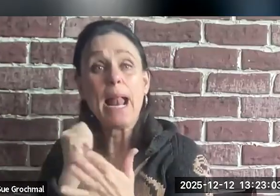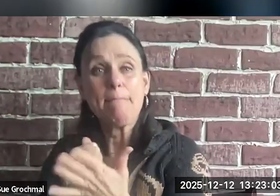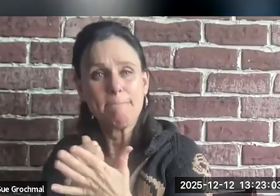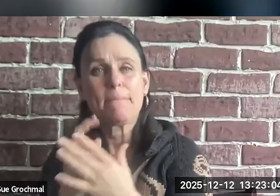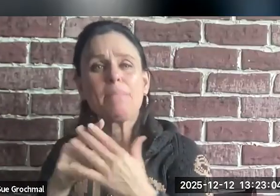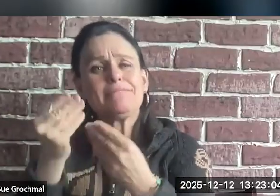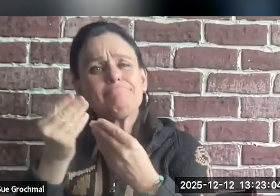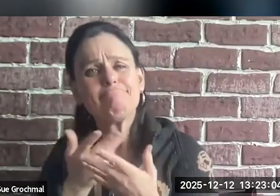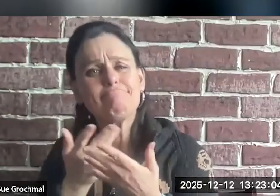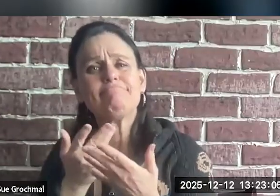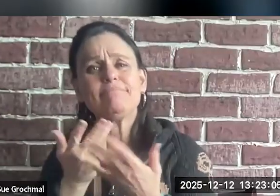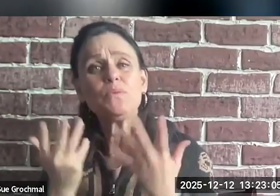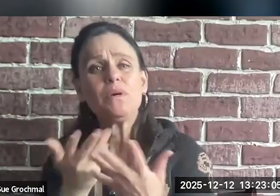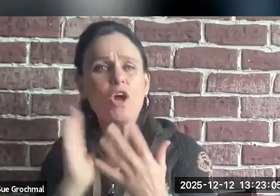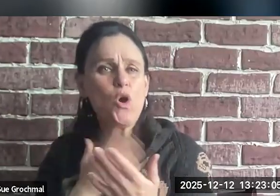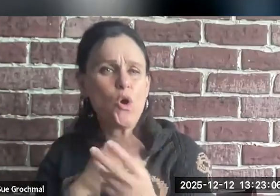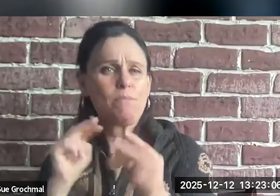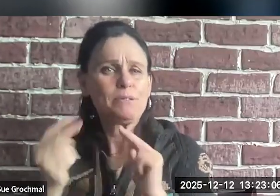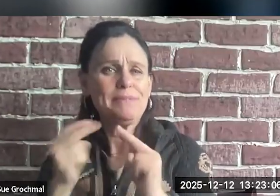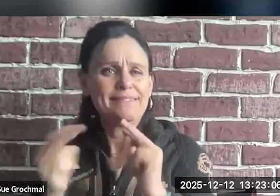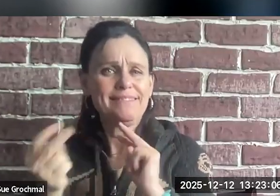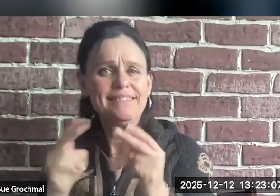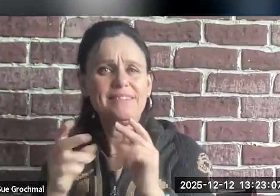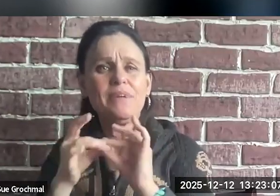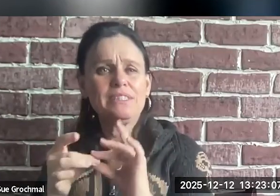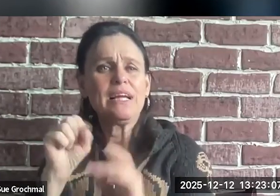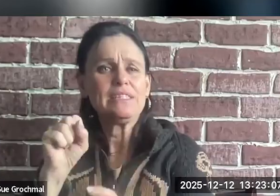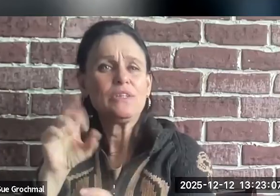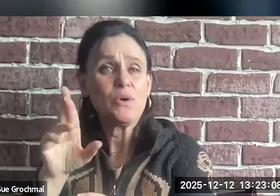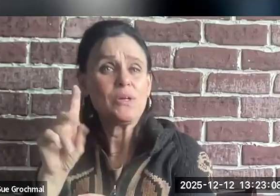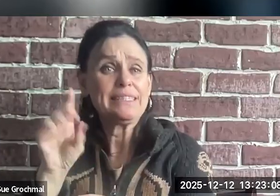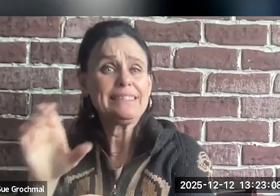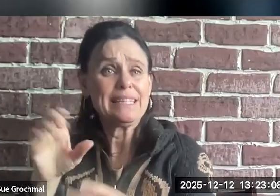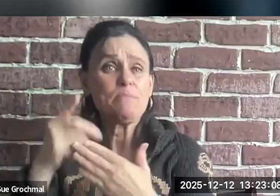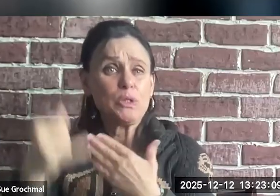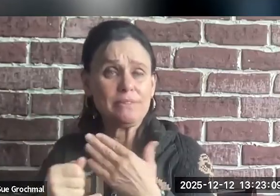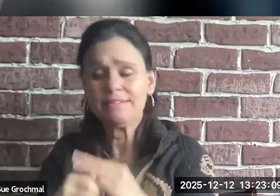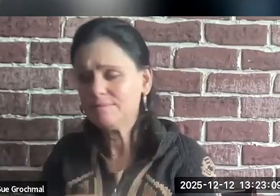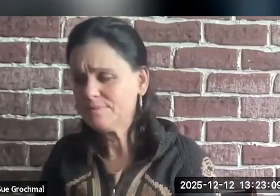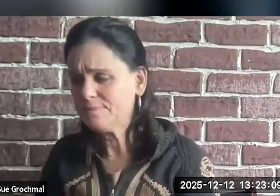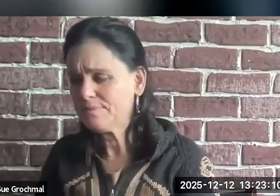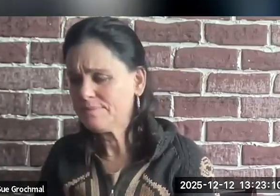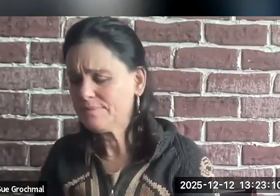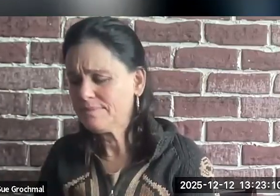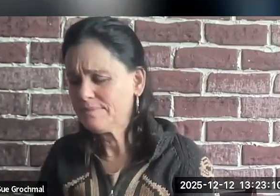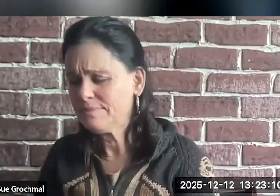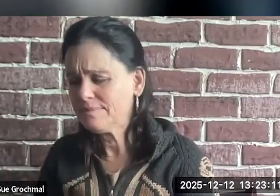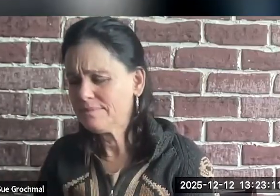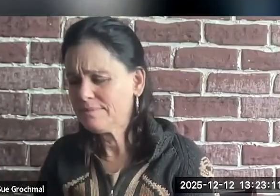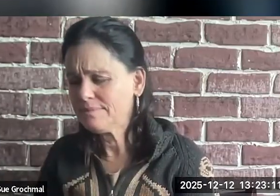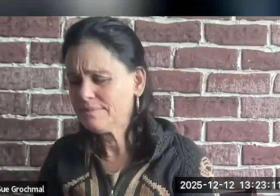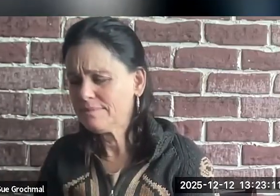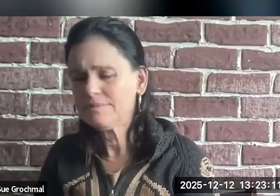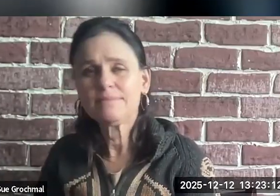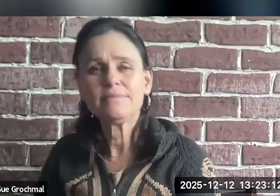inform our perspectives on this SRDC project. So a little bit about like why climate change and